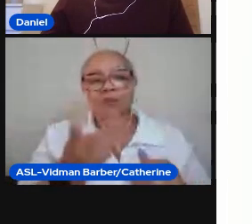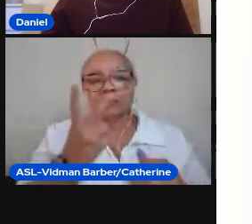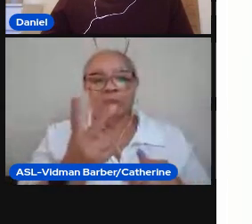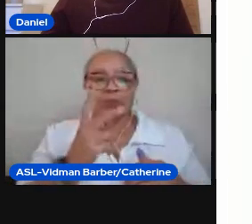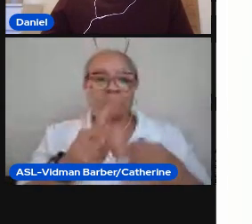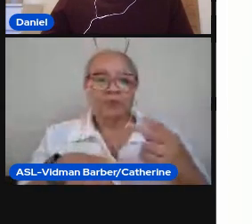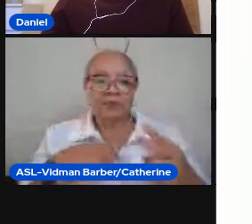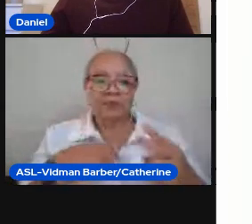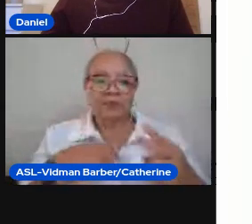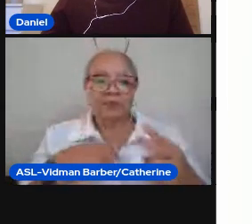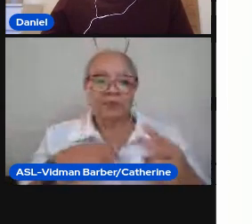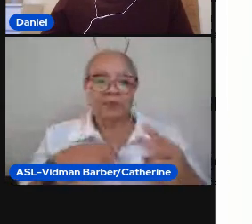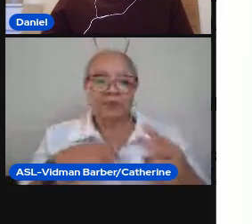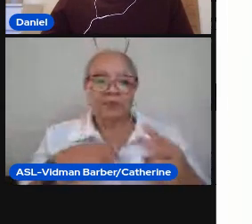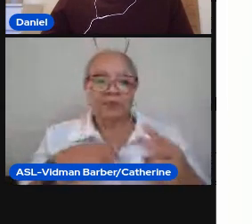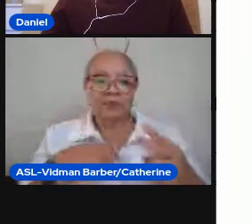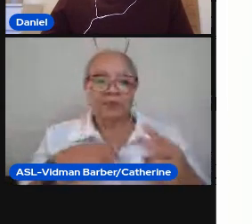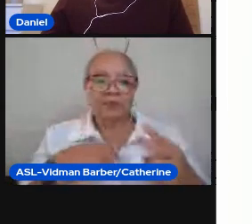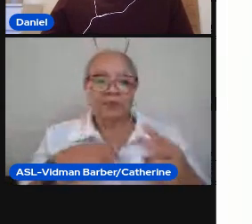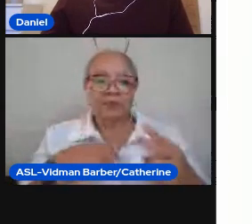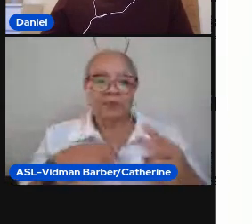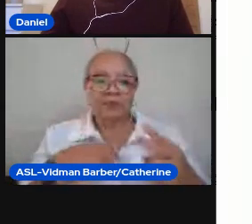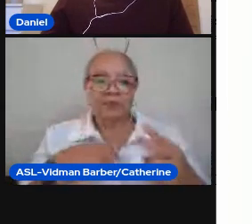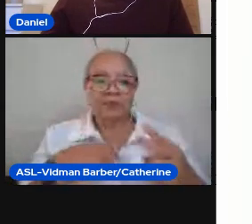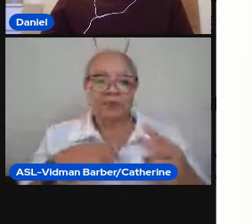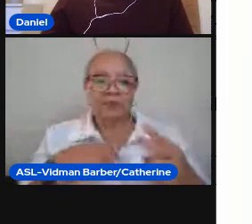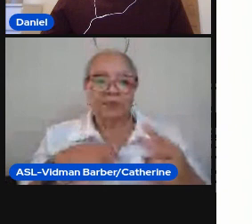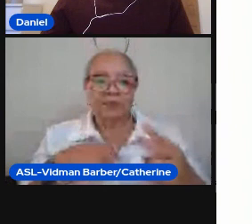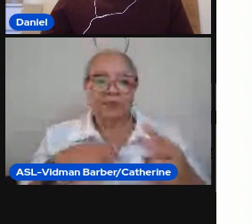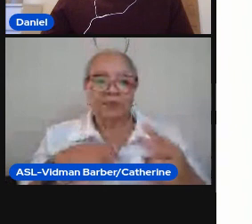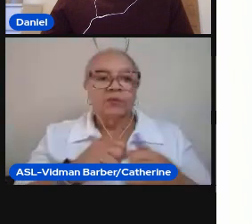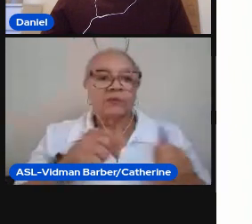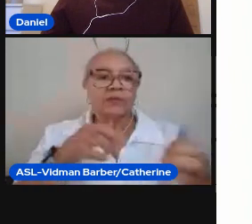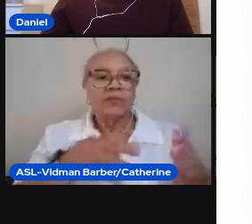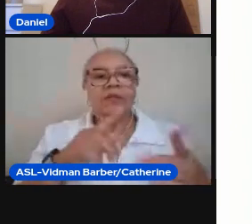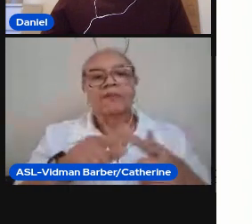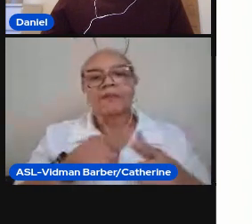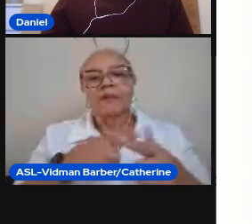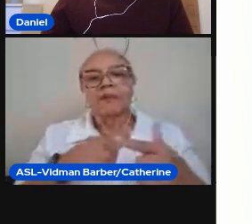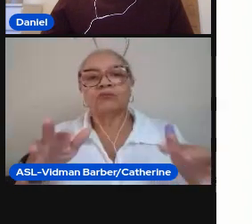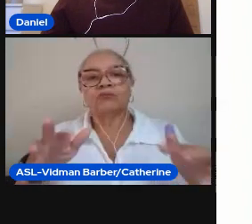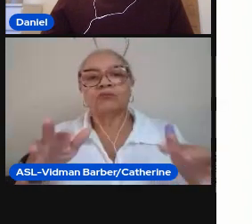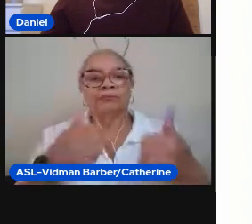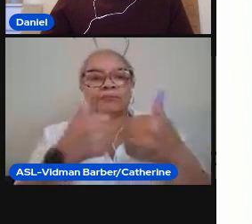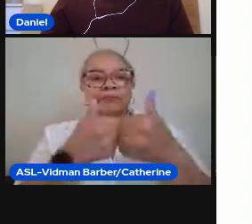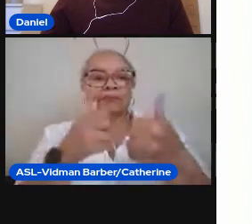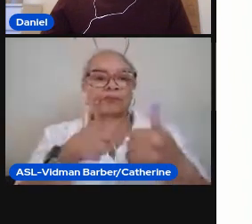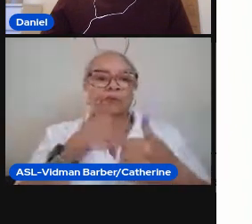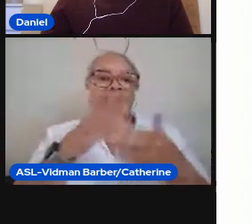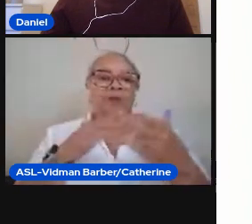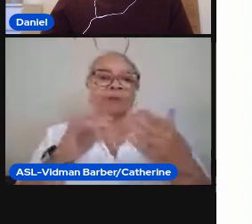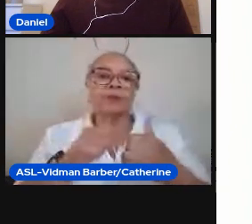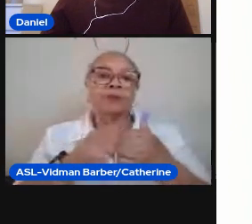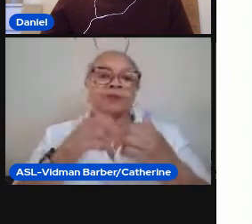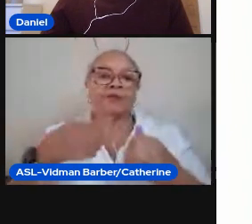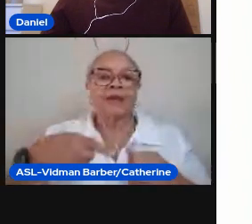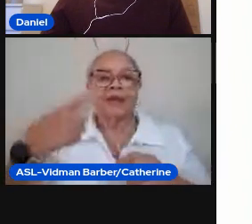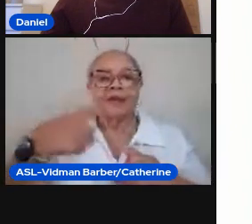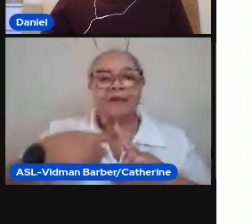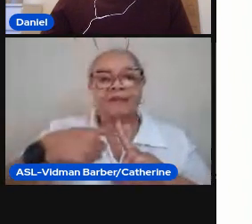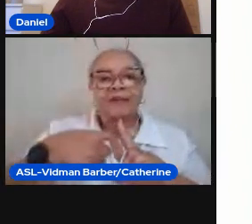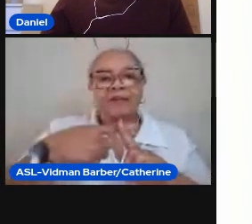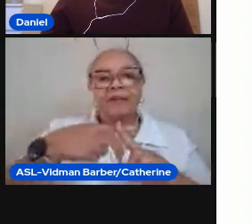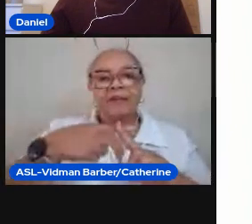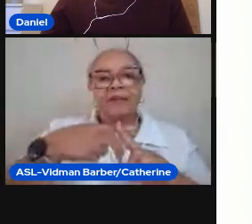to individuals enrolled in a study, and then we challenged them with Salmonella typhi, and then took